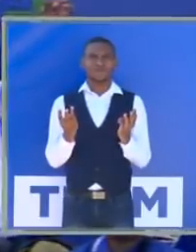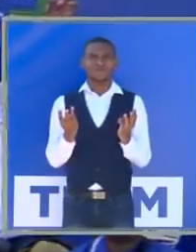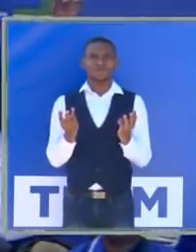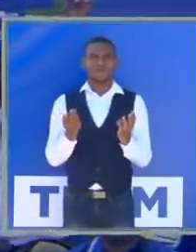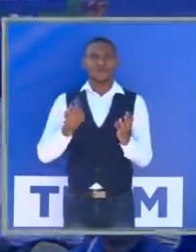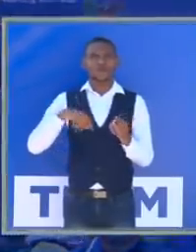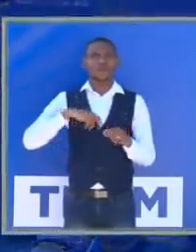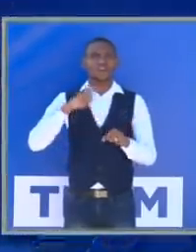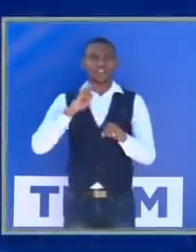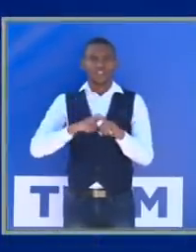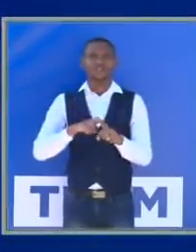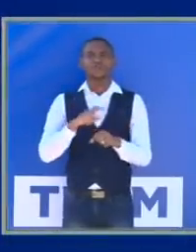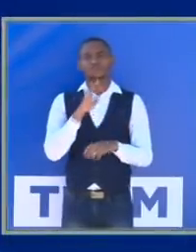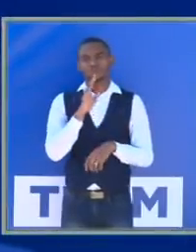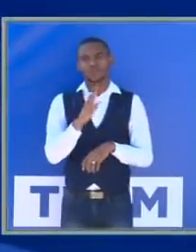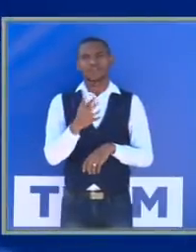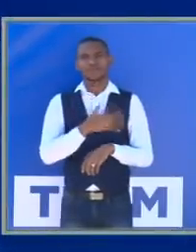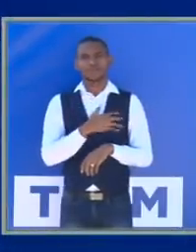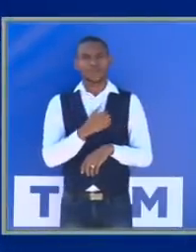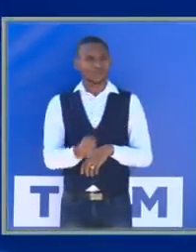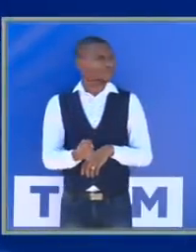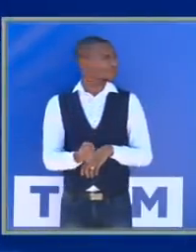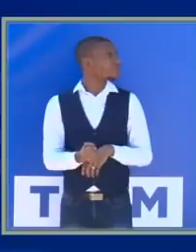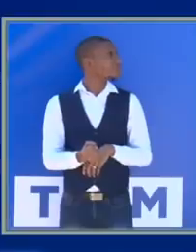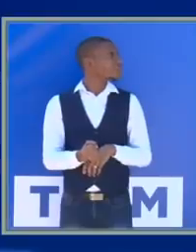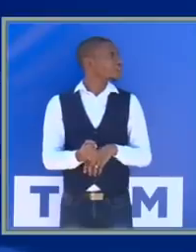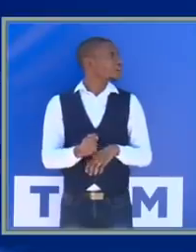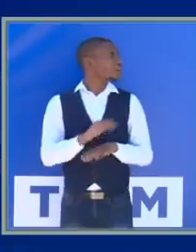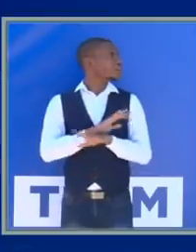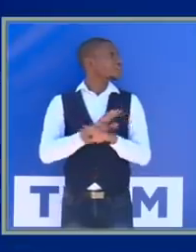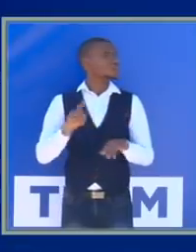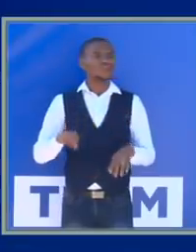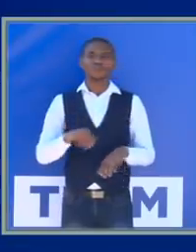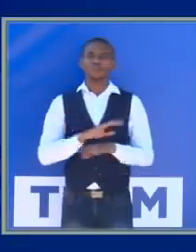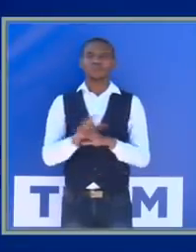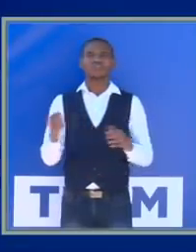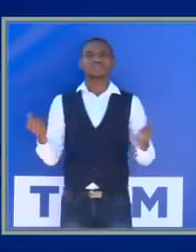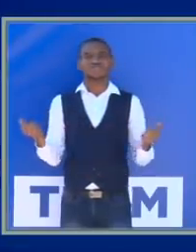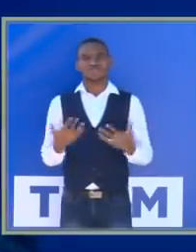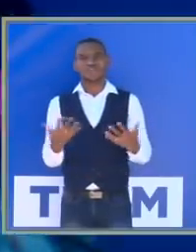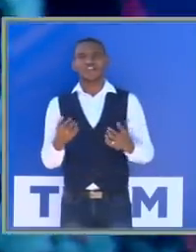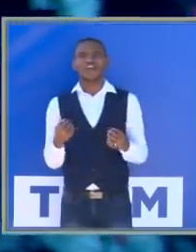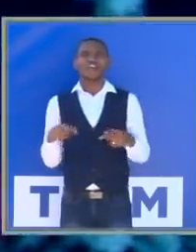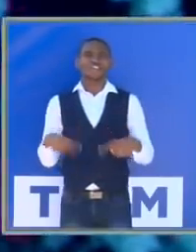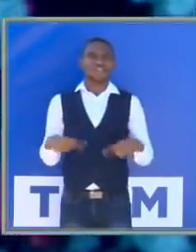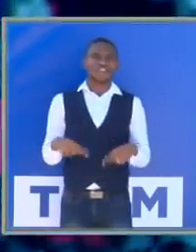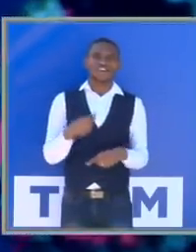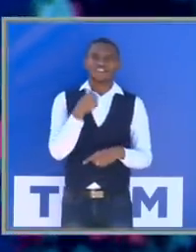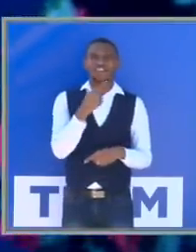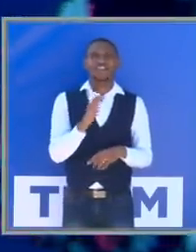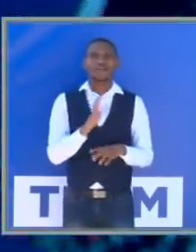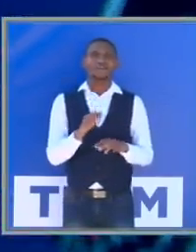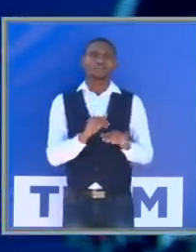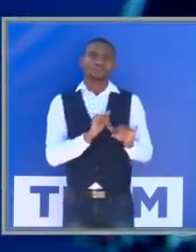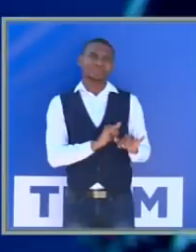we're going to need to be brave. This is not to be fearful. Fear tells you to say, let me stick with